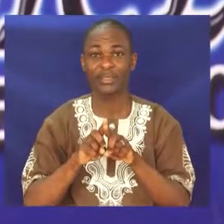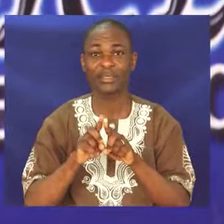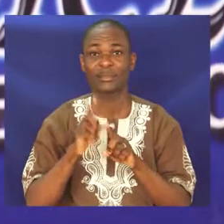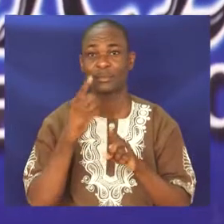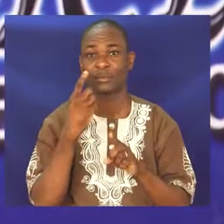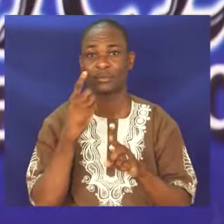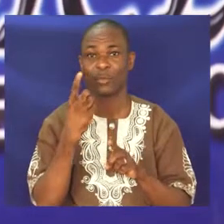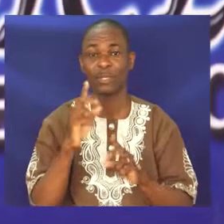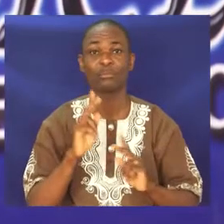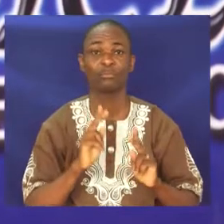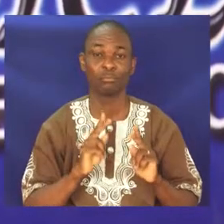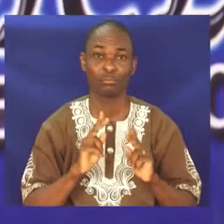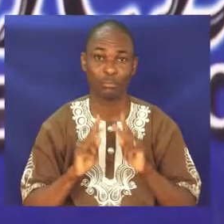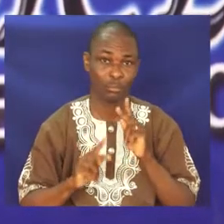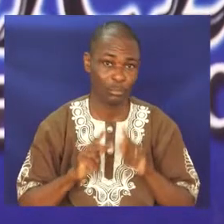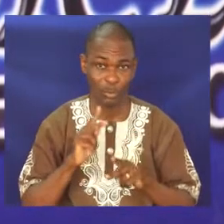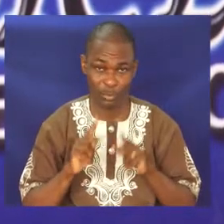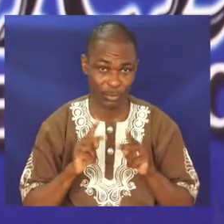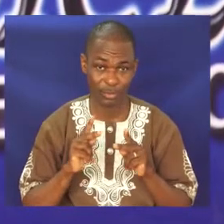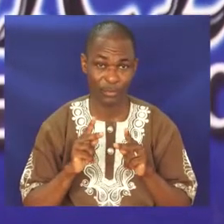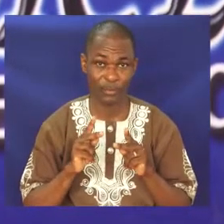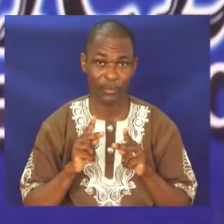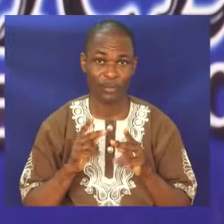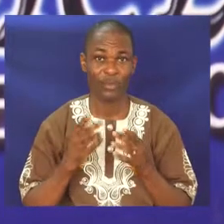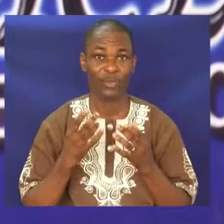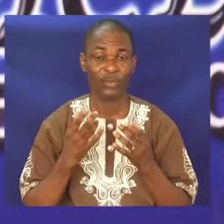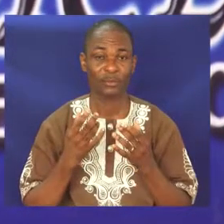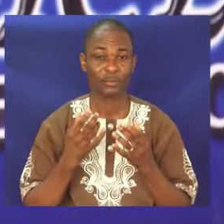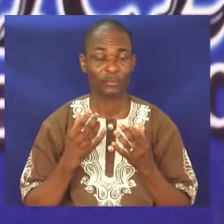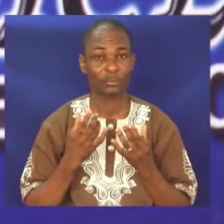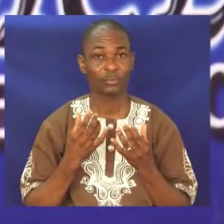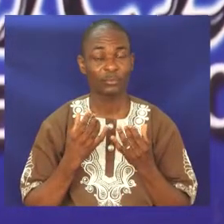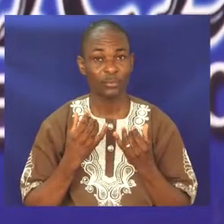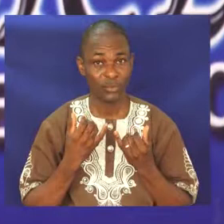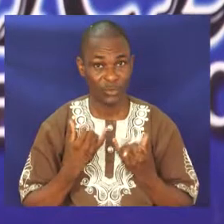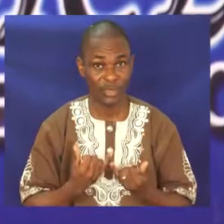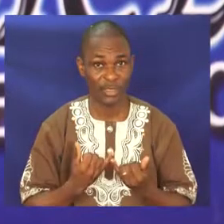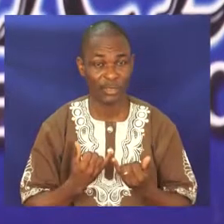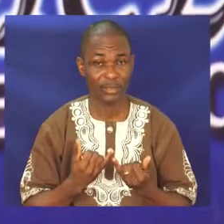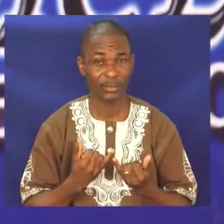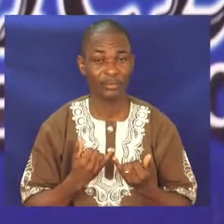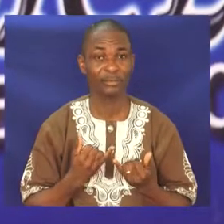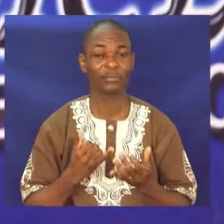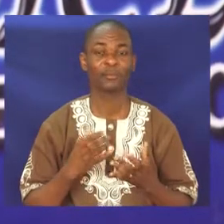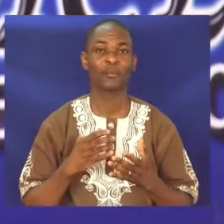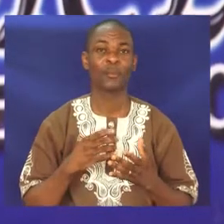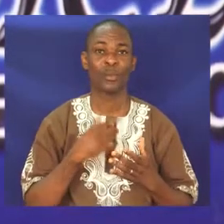so na me de afishia pakase ene akwa ba